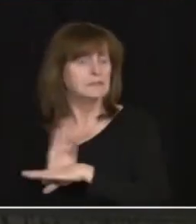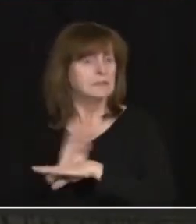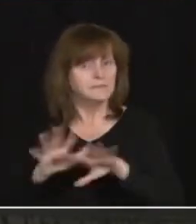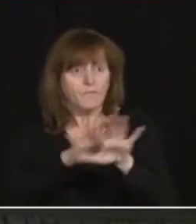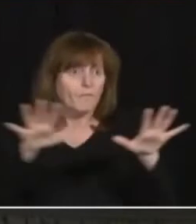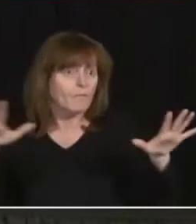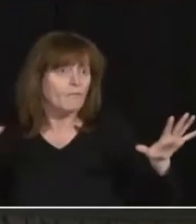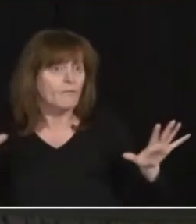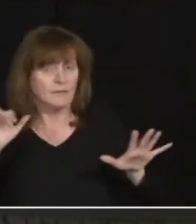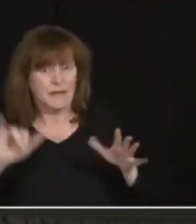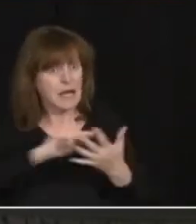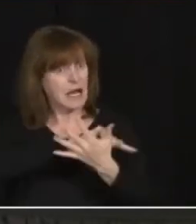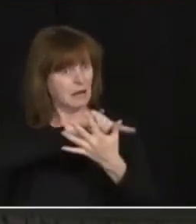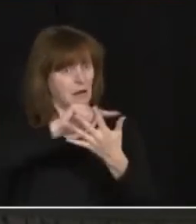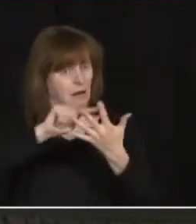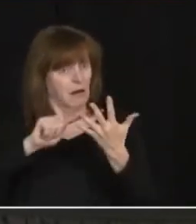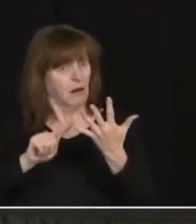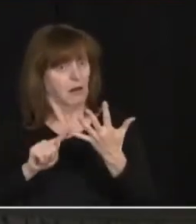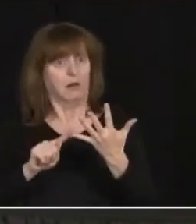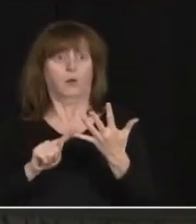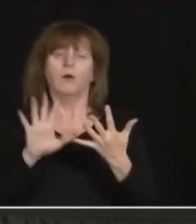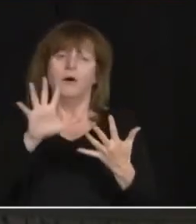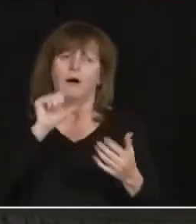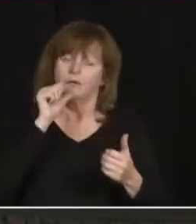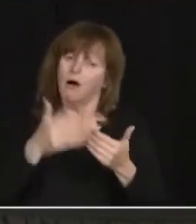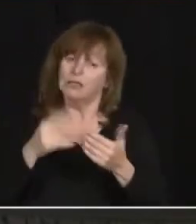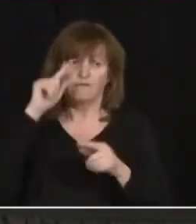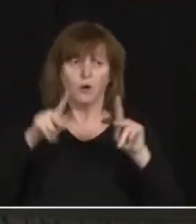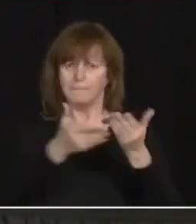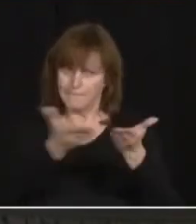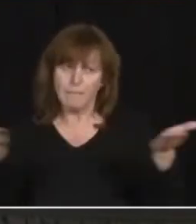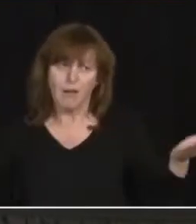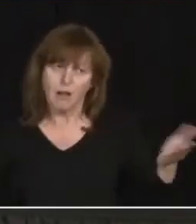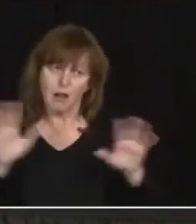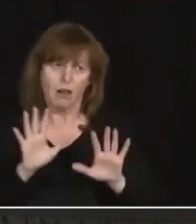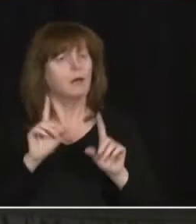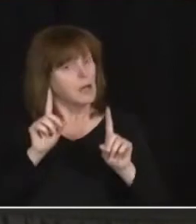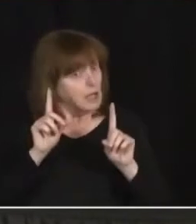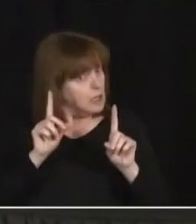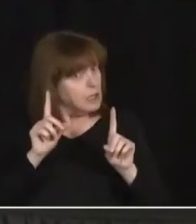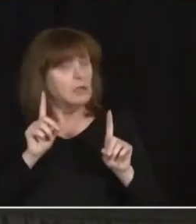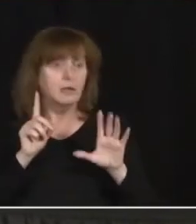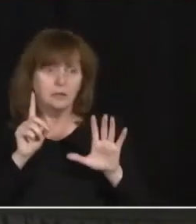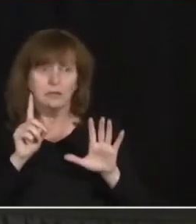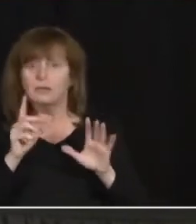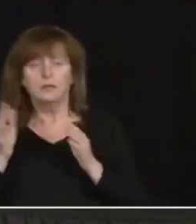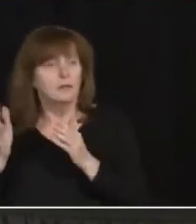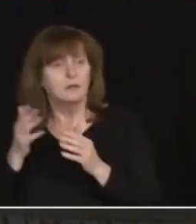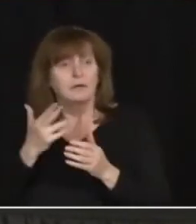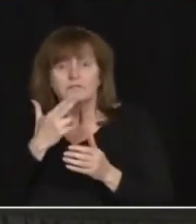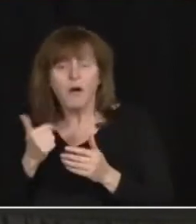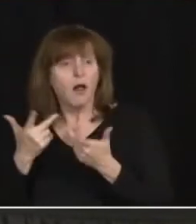instructions, a very big sacrifice, but also smaller things like hand hygiene, keeping surfaces clean, those sorts of issues. That